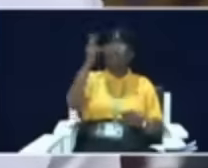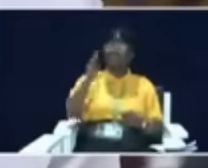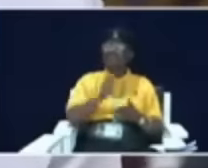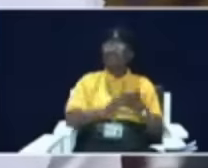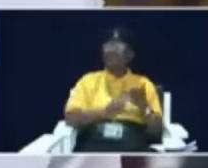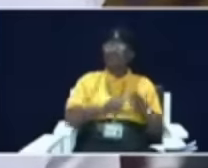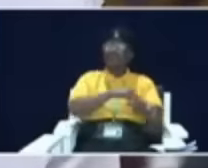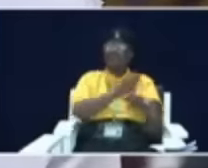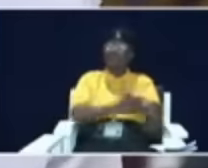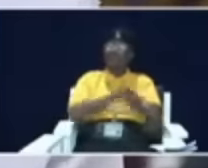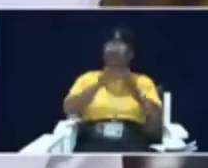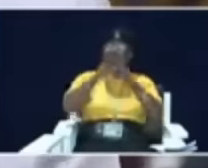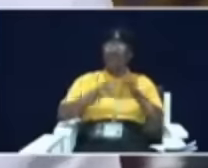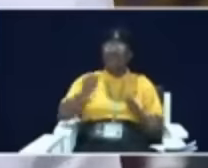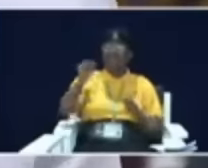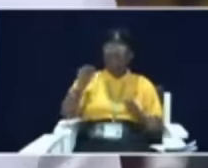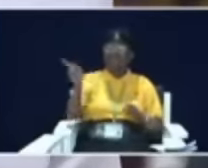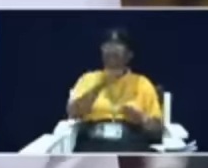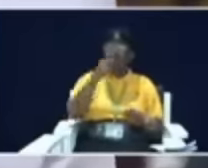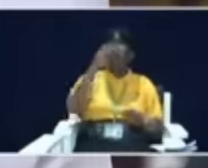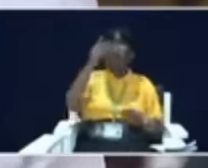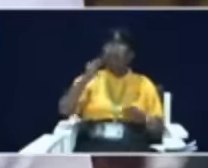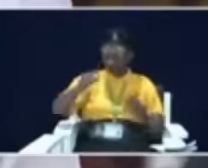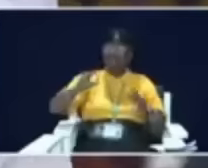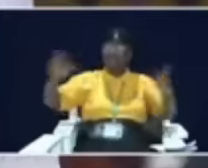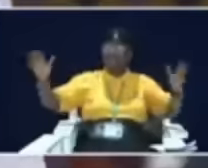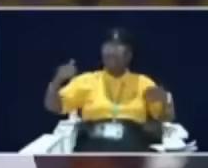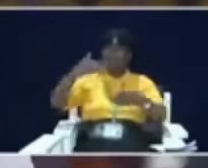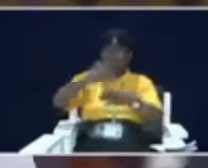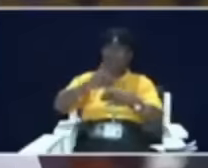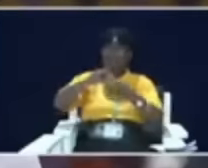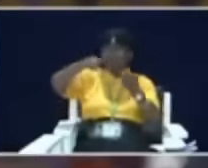see big walls around them.